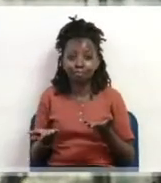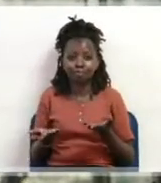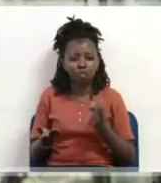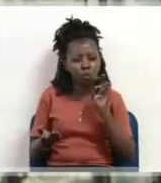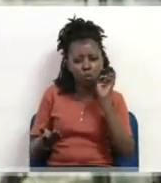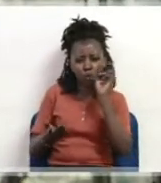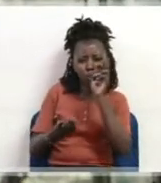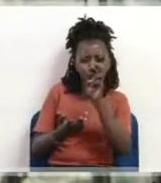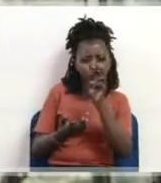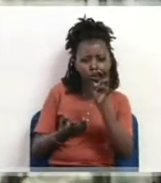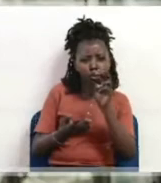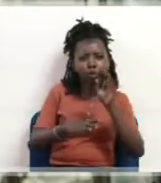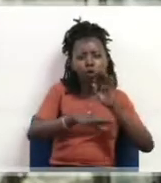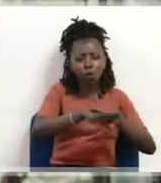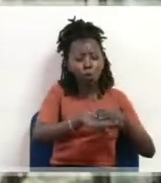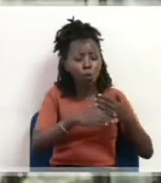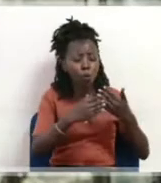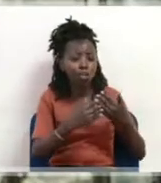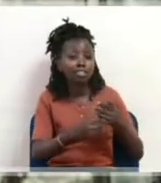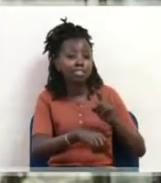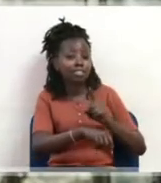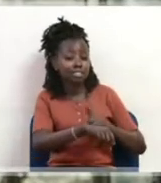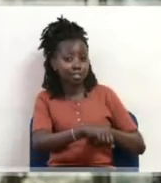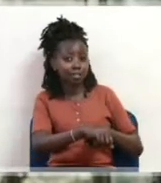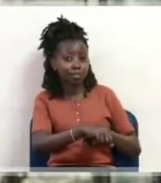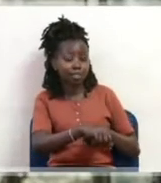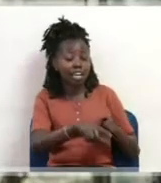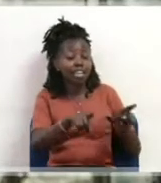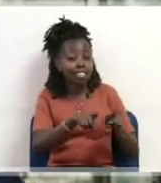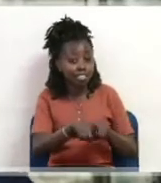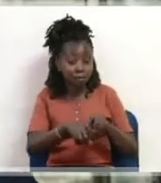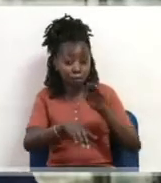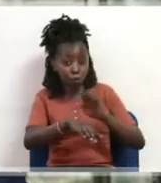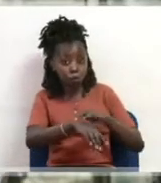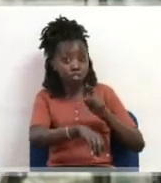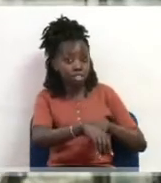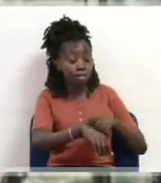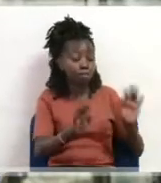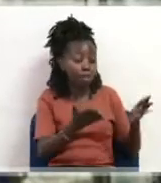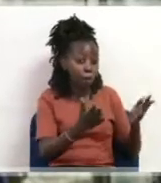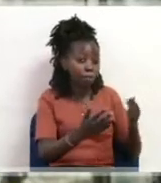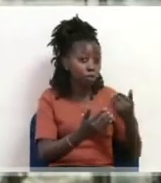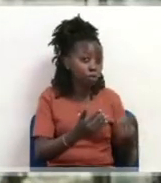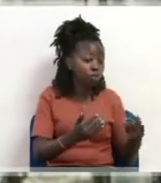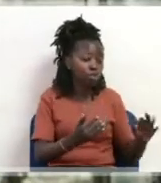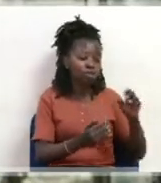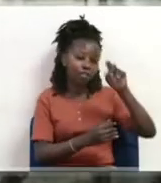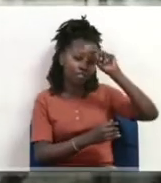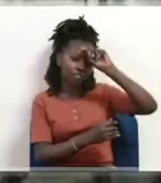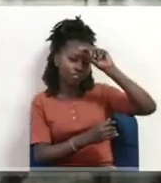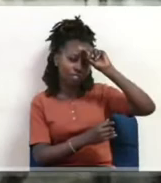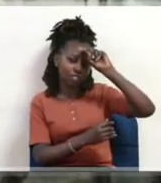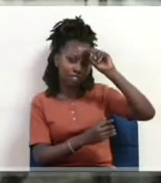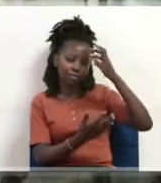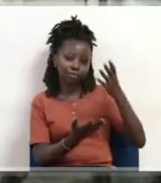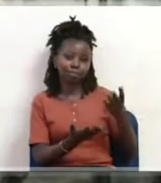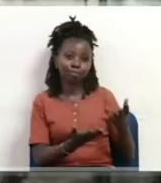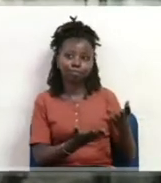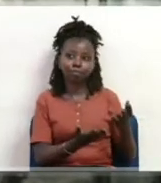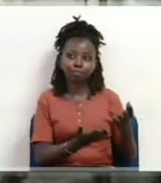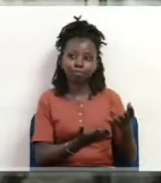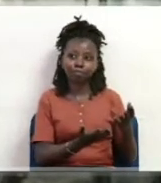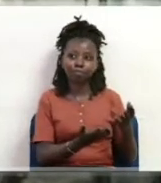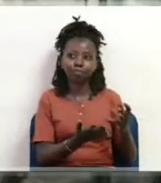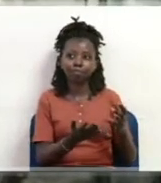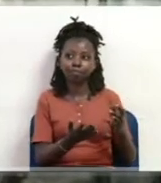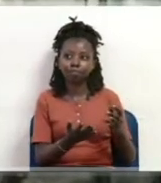And glorious moment also happened to the children of Israel in 1 Kings 7 and verse 51. So was ended all the work that King Solomon